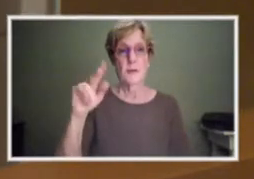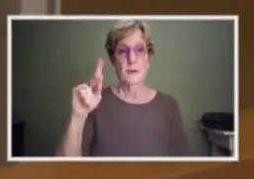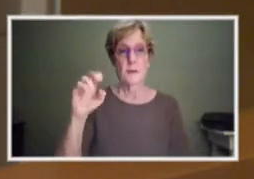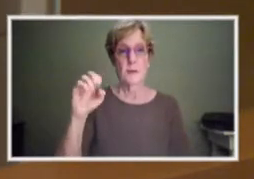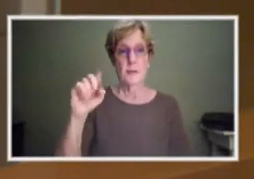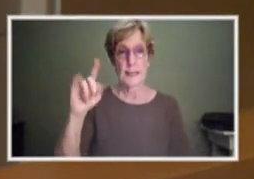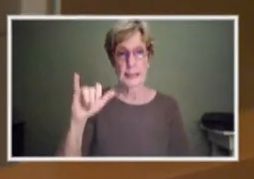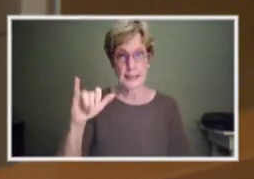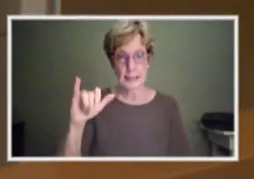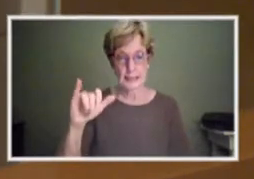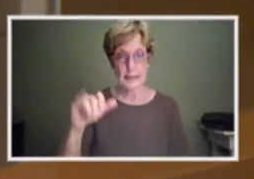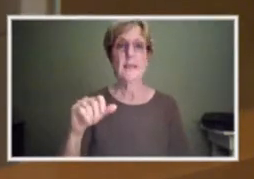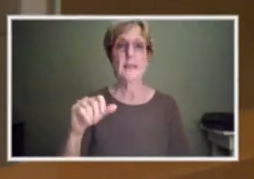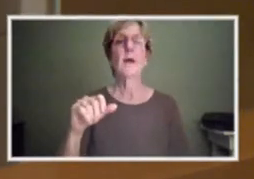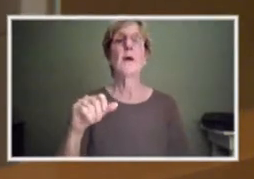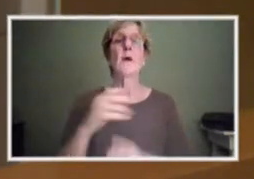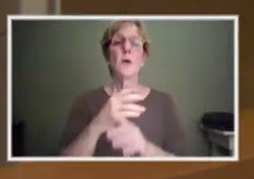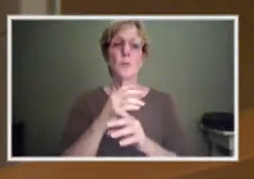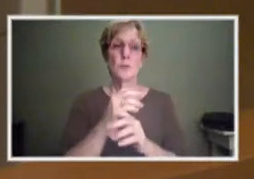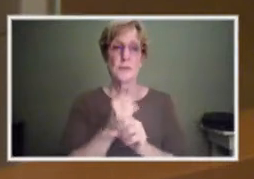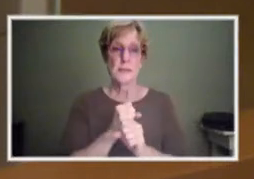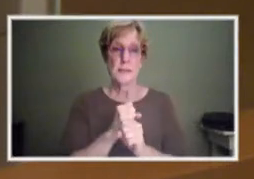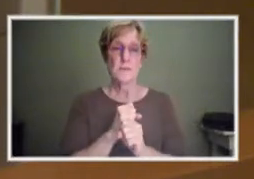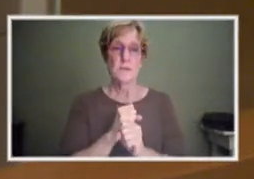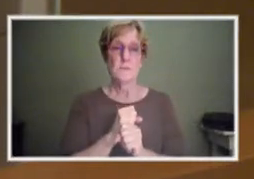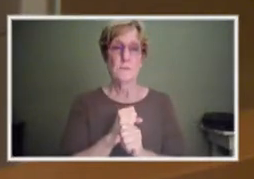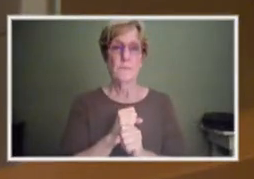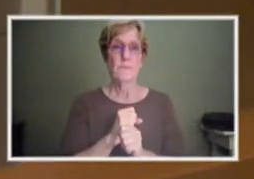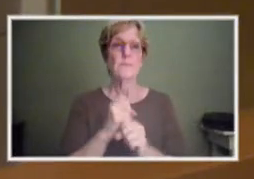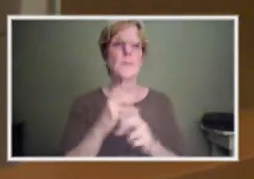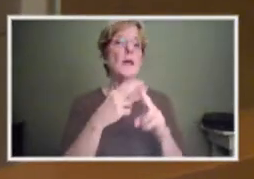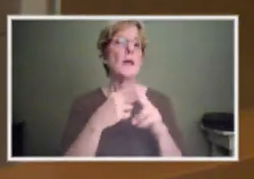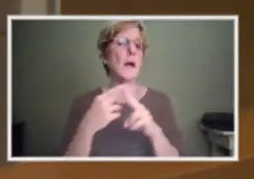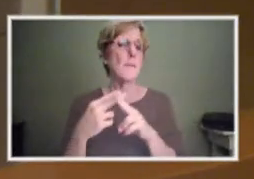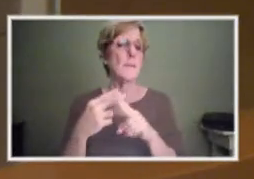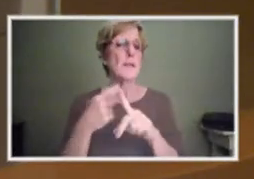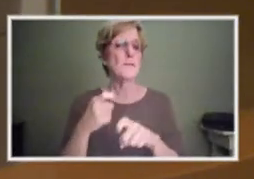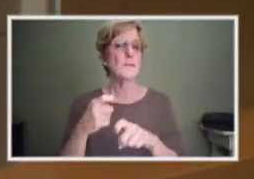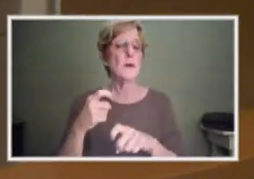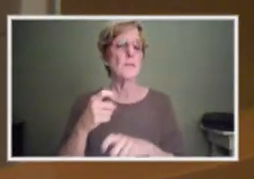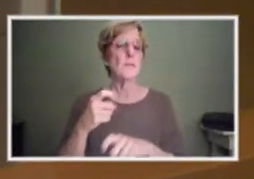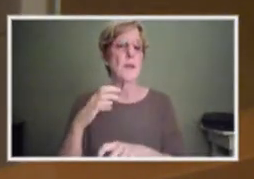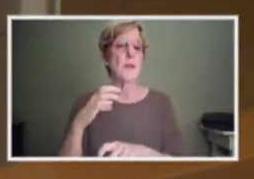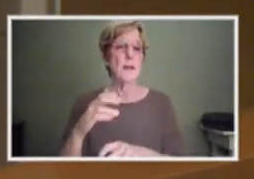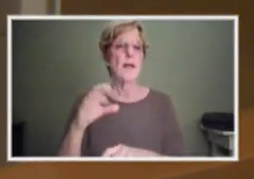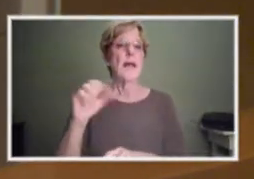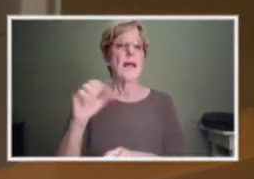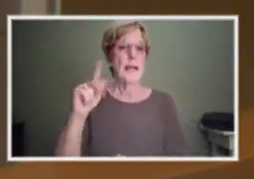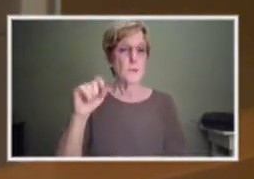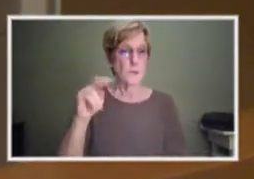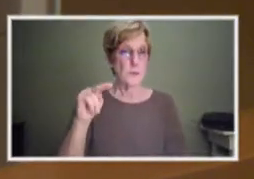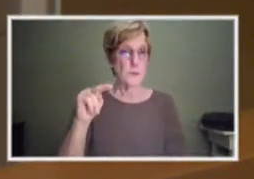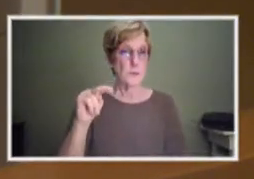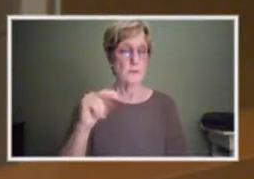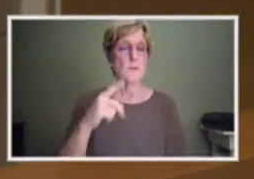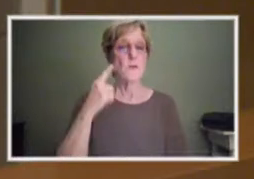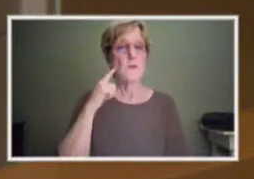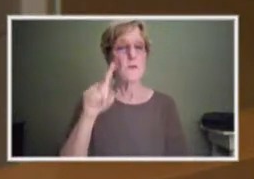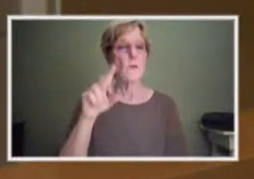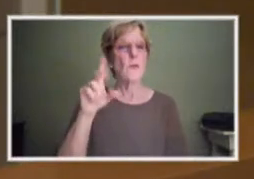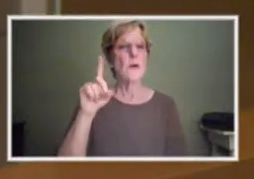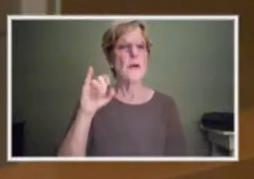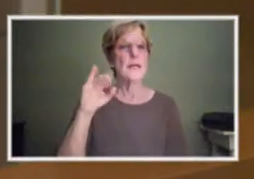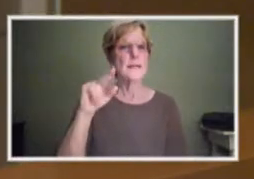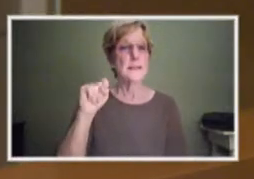Khalili received a nomination from Councilmember Anderson. For the District